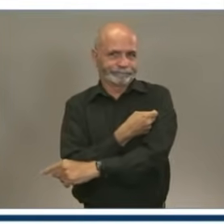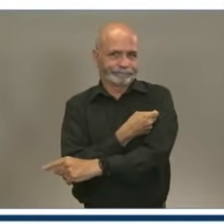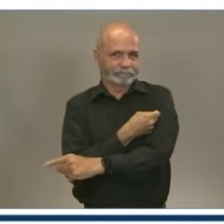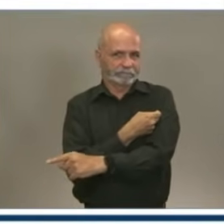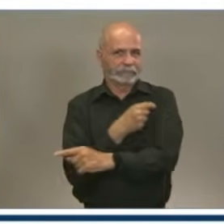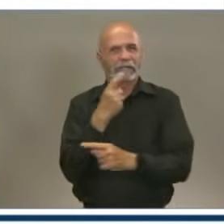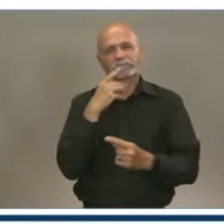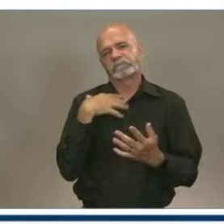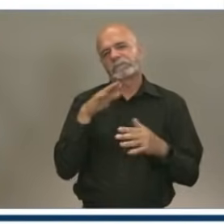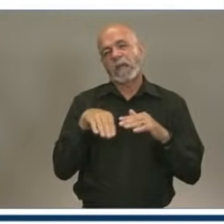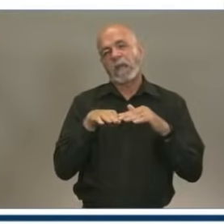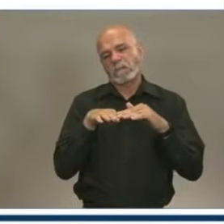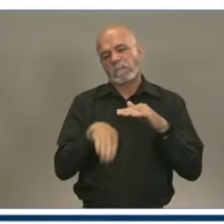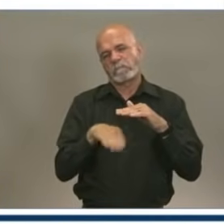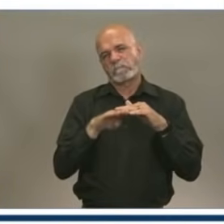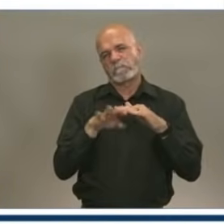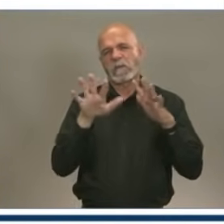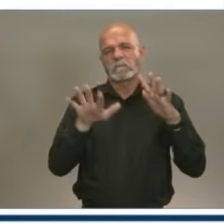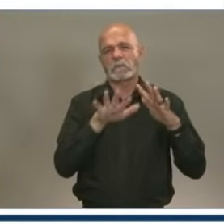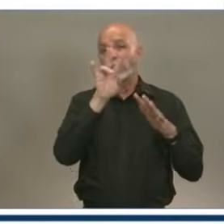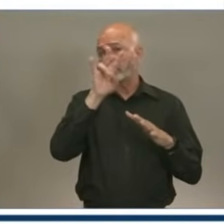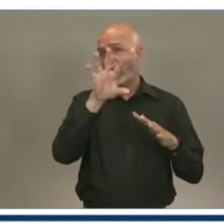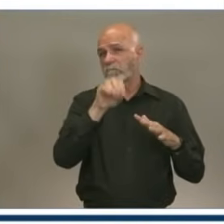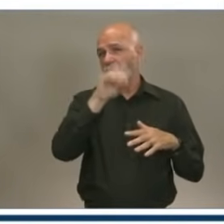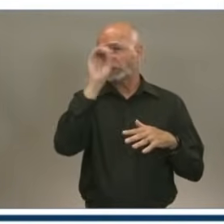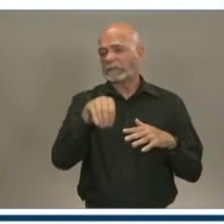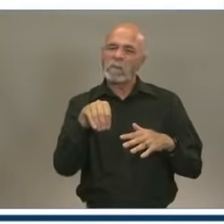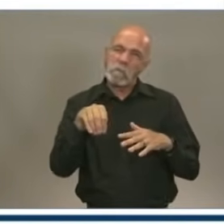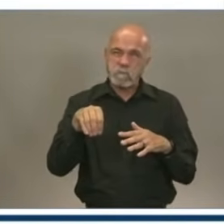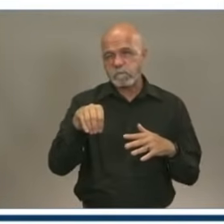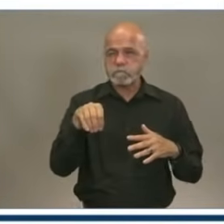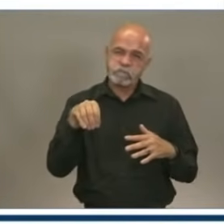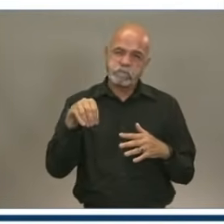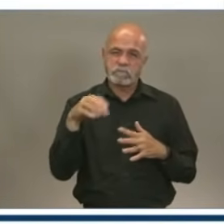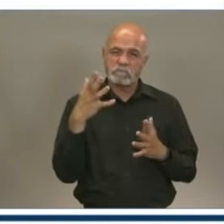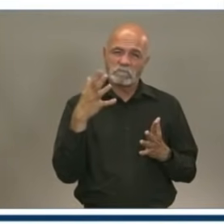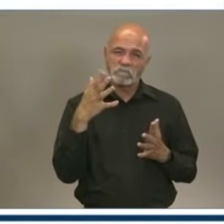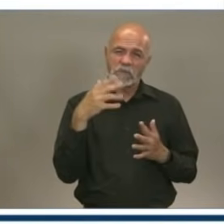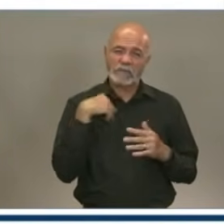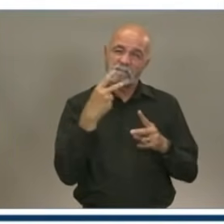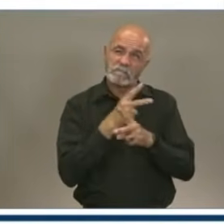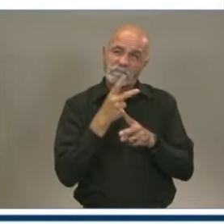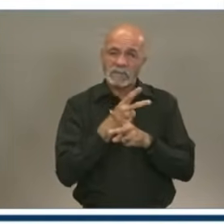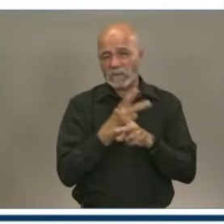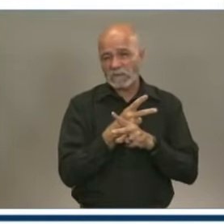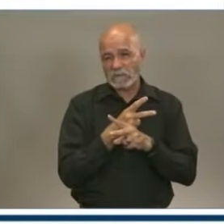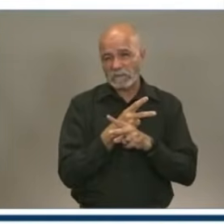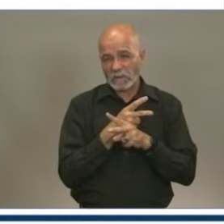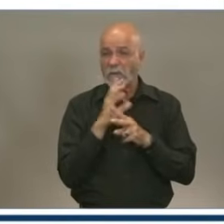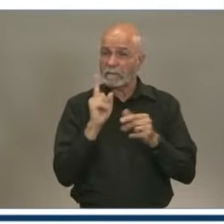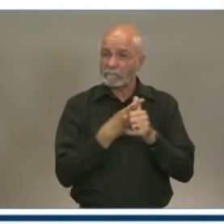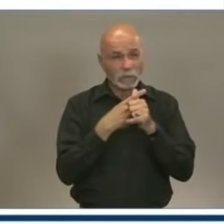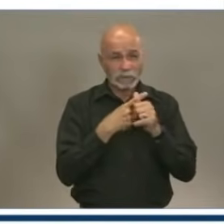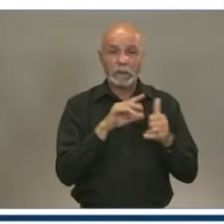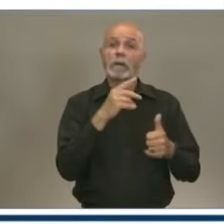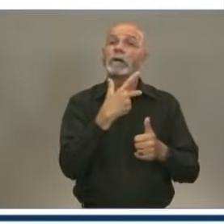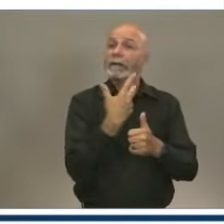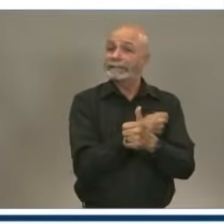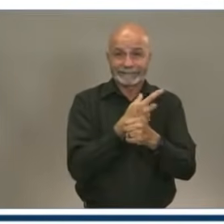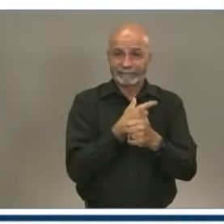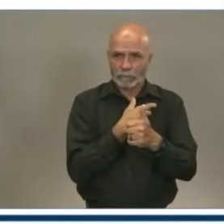75%, that gives us, if you look at if we hit 75%, which we are now for 1 dose, that means that